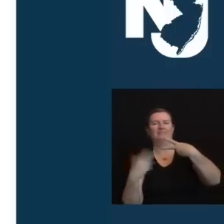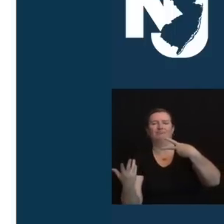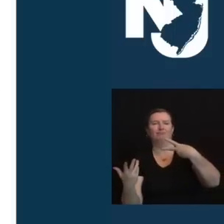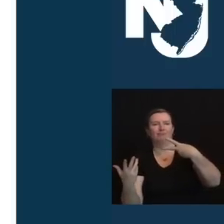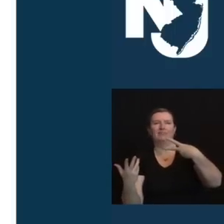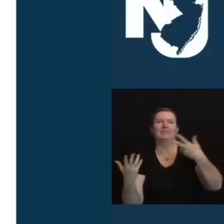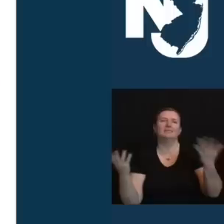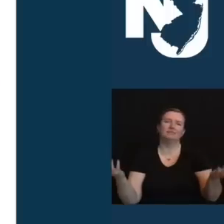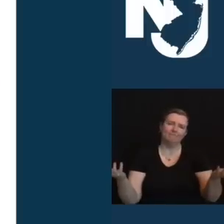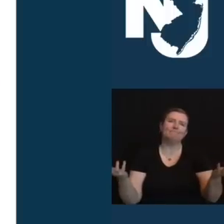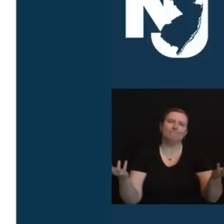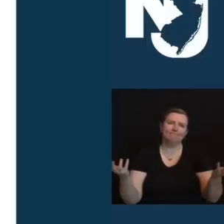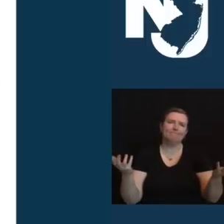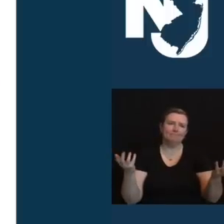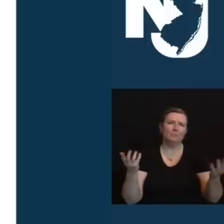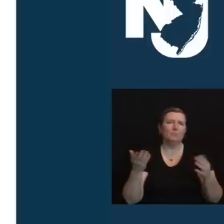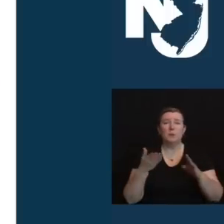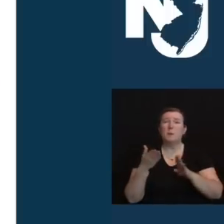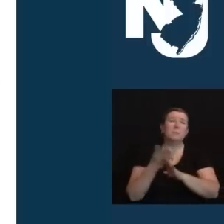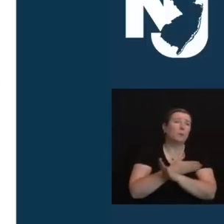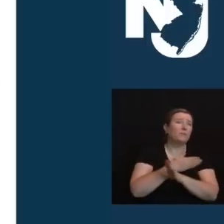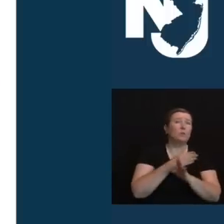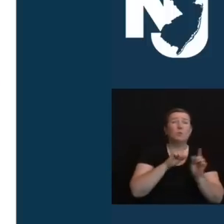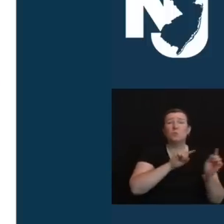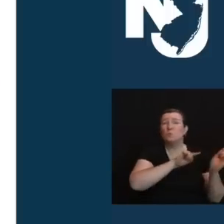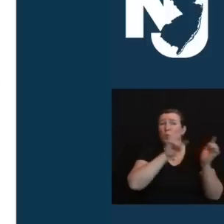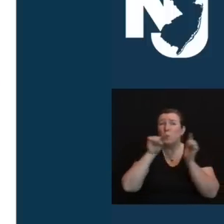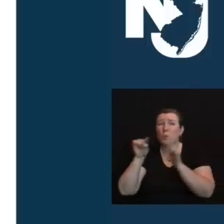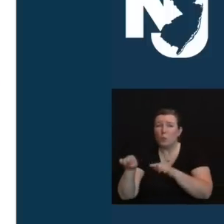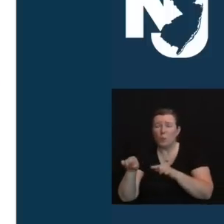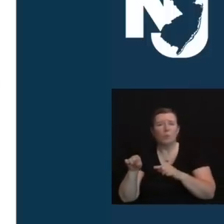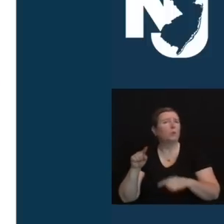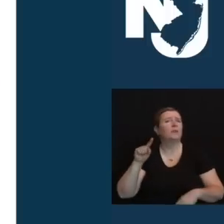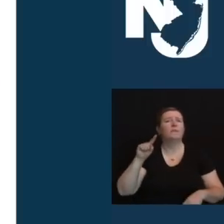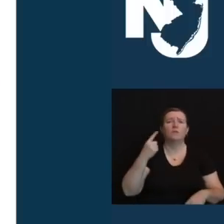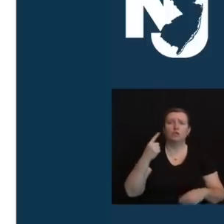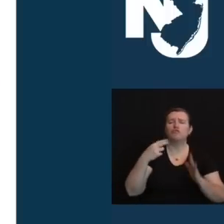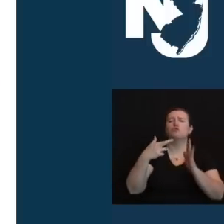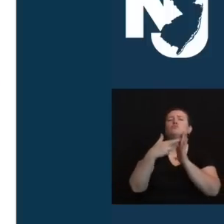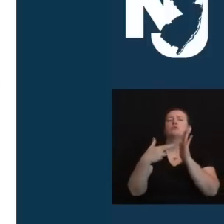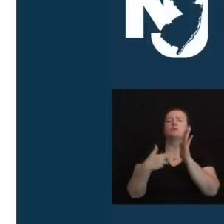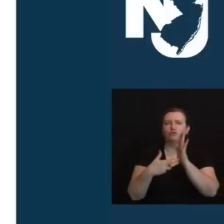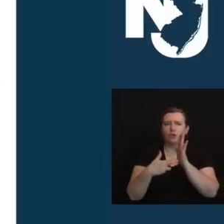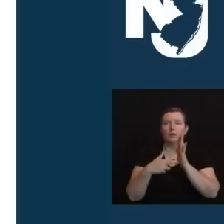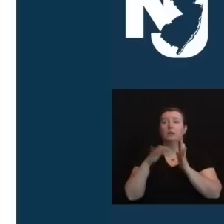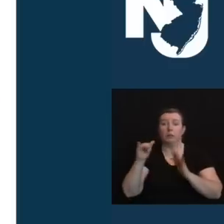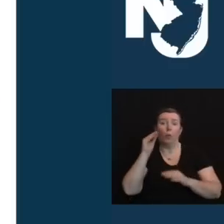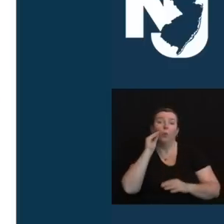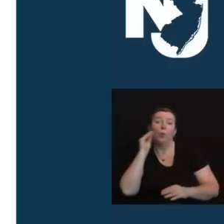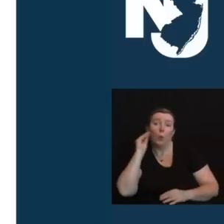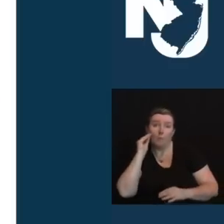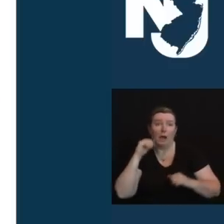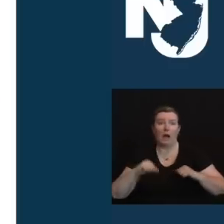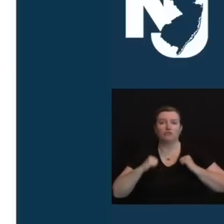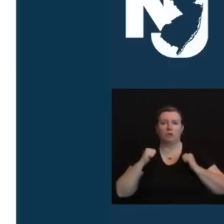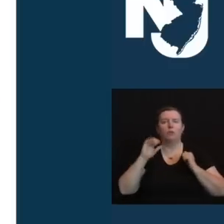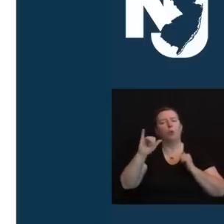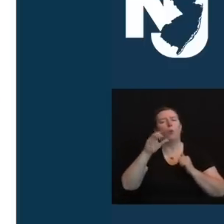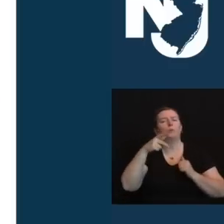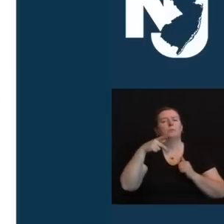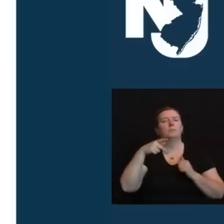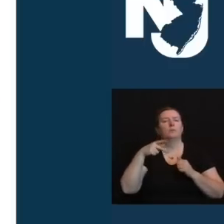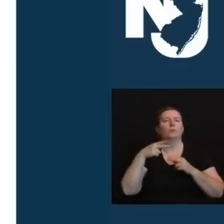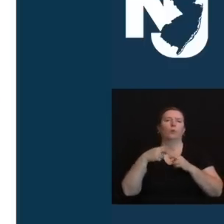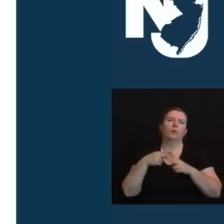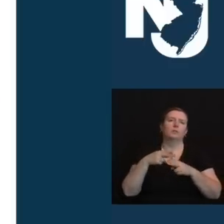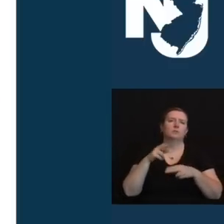weekend, before you do, go to 2020census.gov and register that home as a seasonal home. Then we'll have a better idea